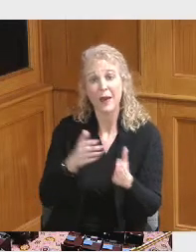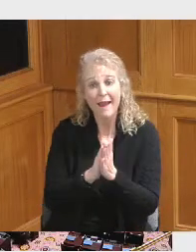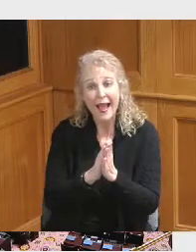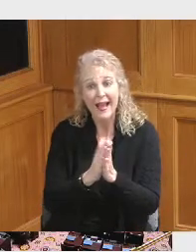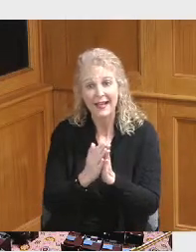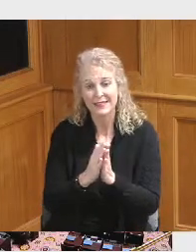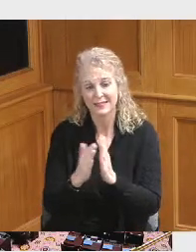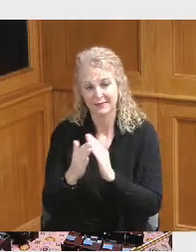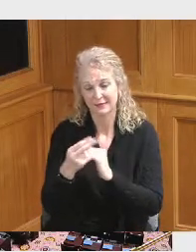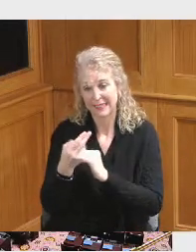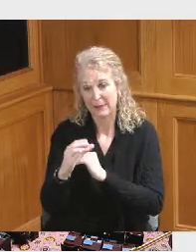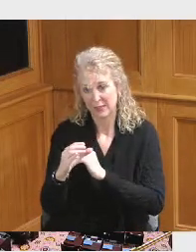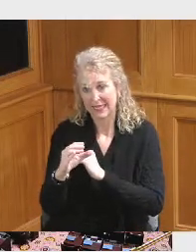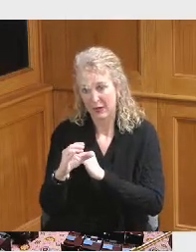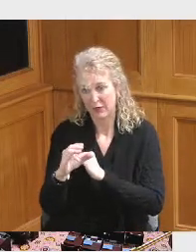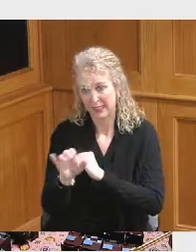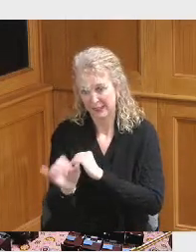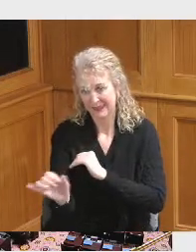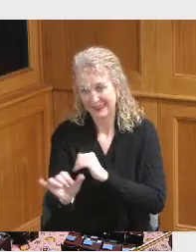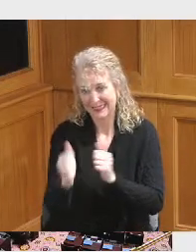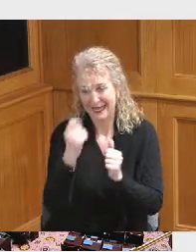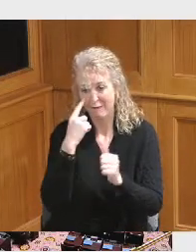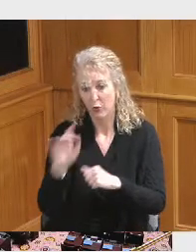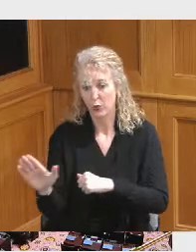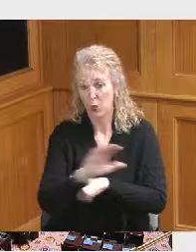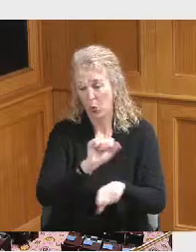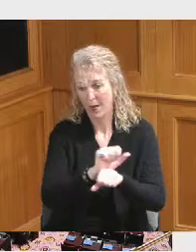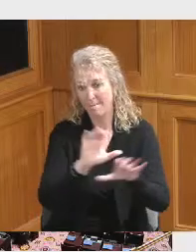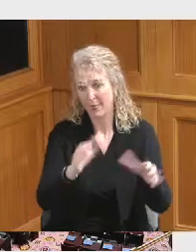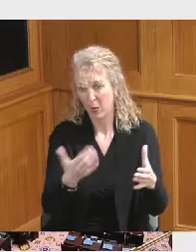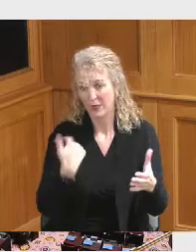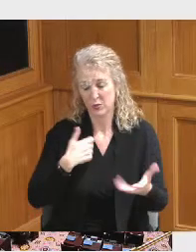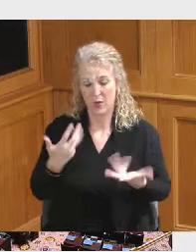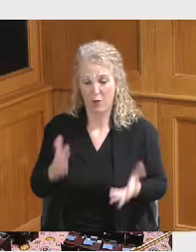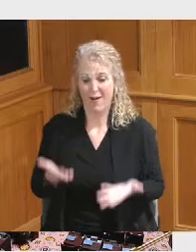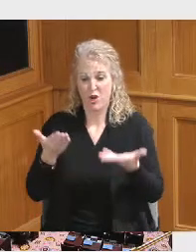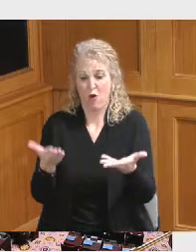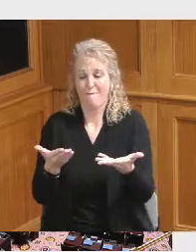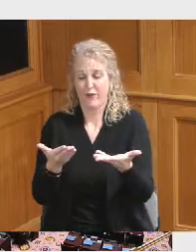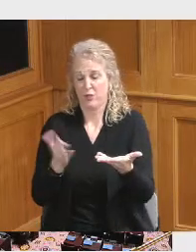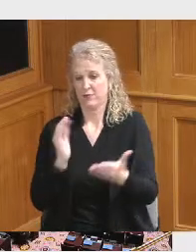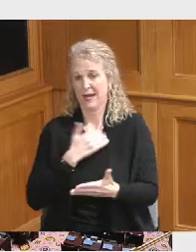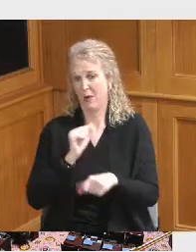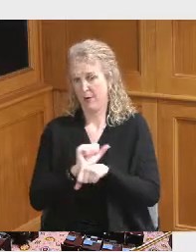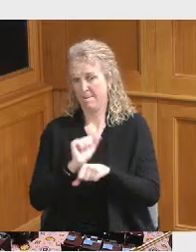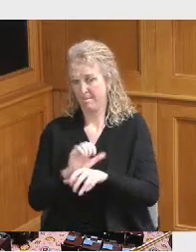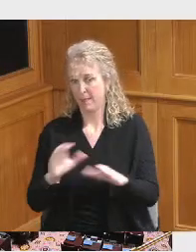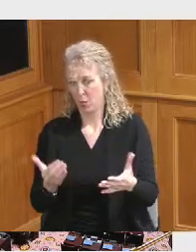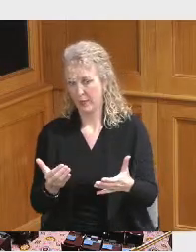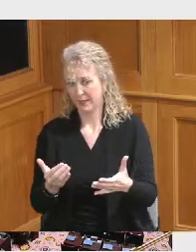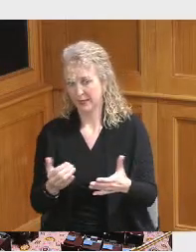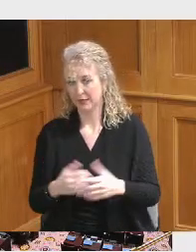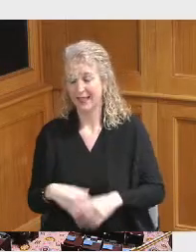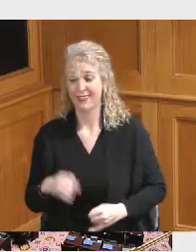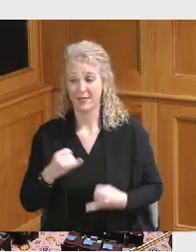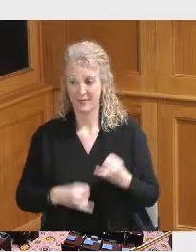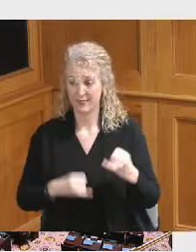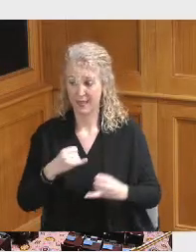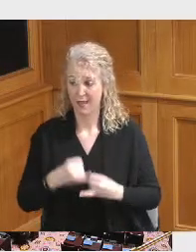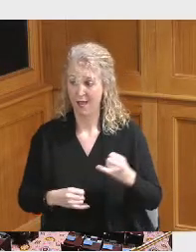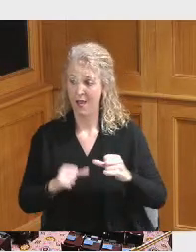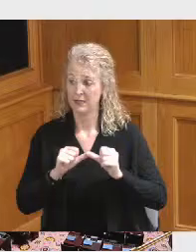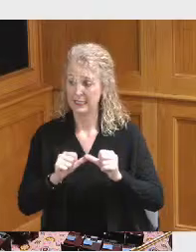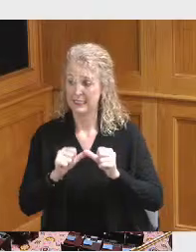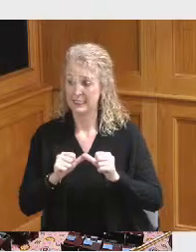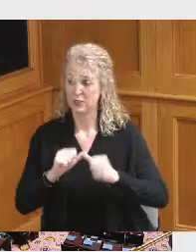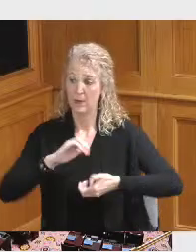do that at UC Health. And so that is something that we offer to our own employees at UC Health. And finally, we continue to partner